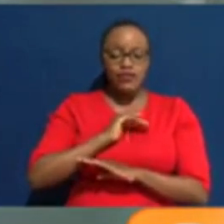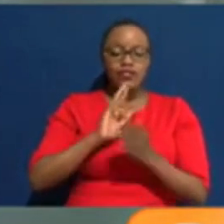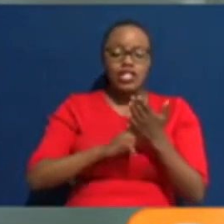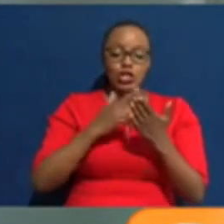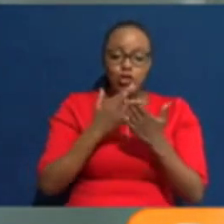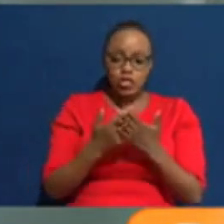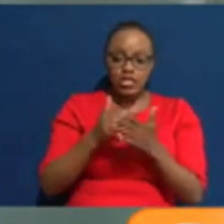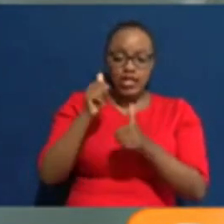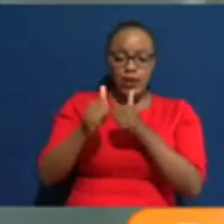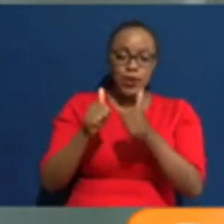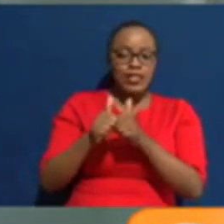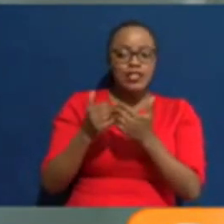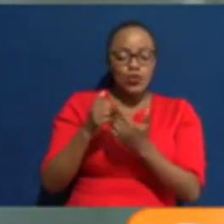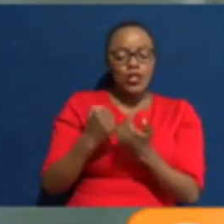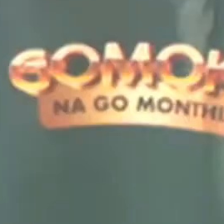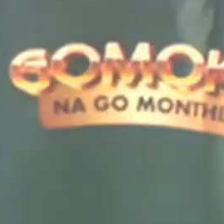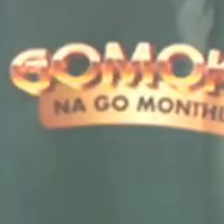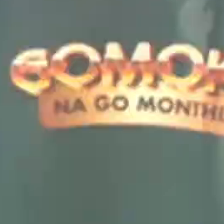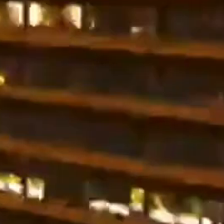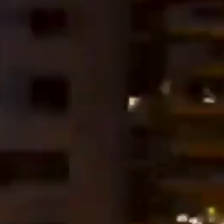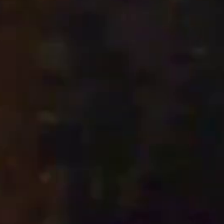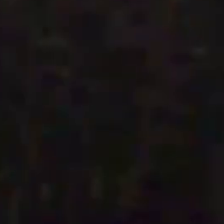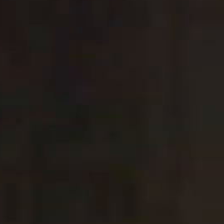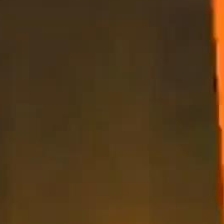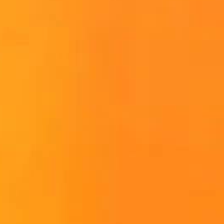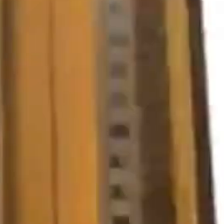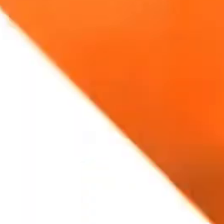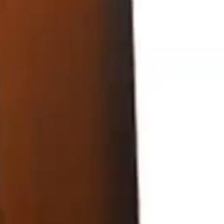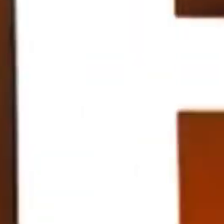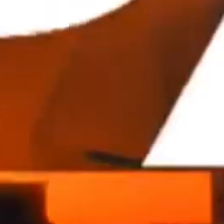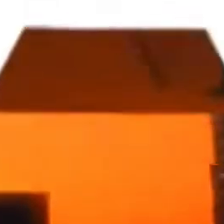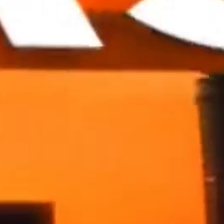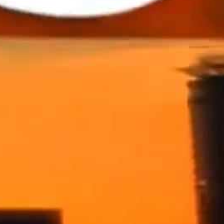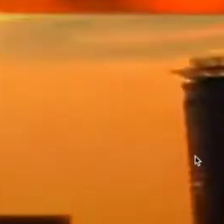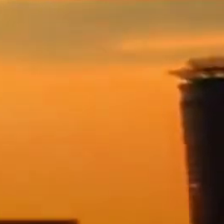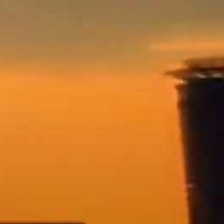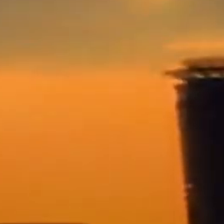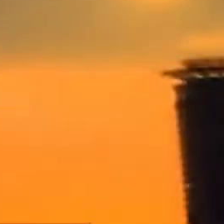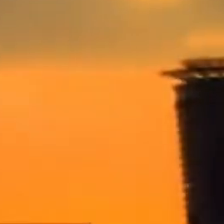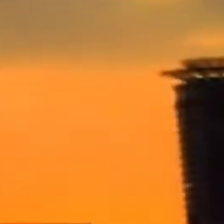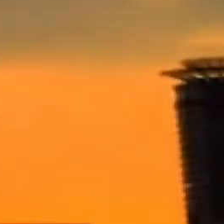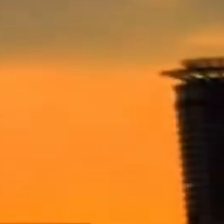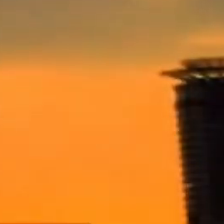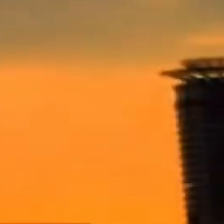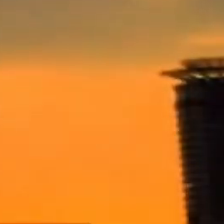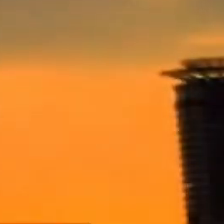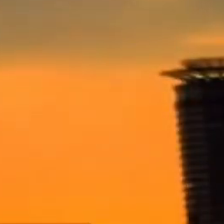resources that last them a month.